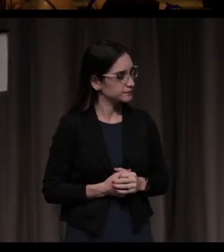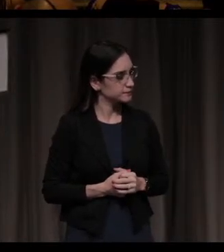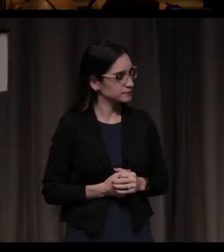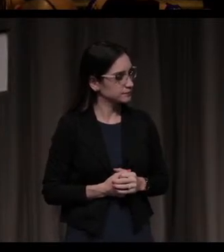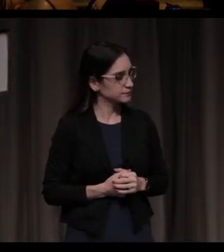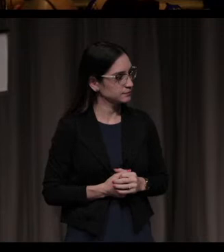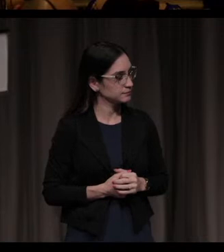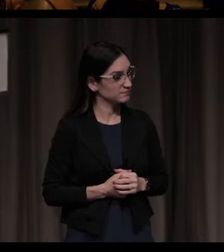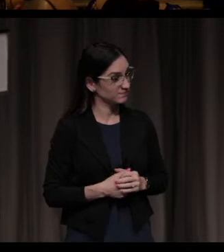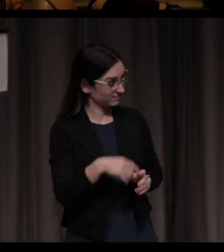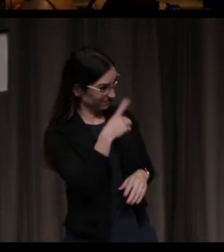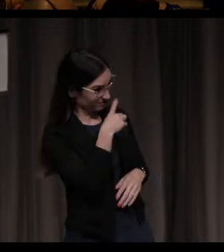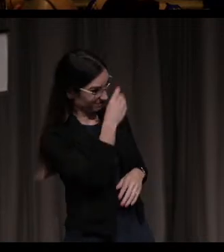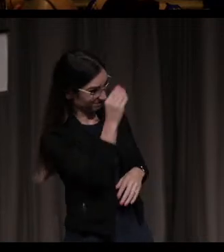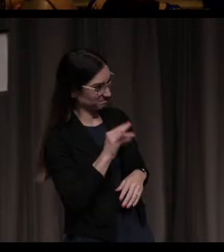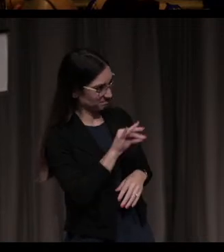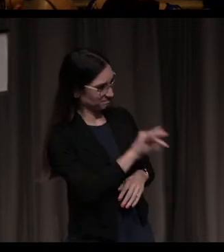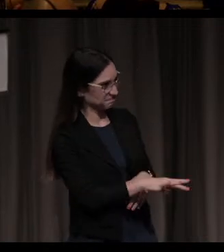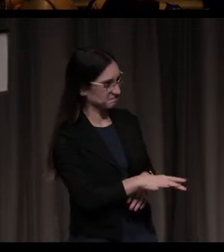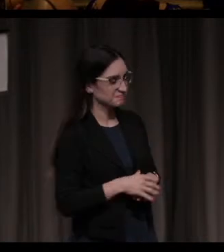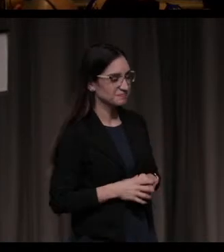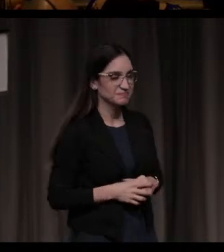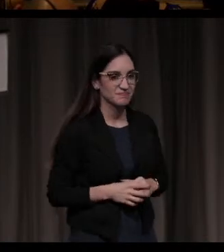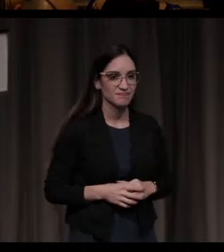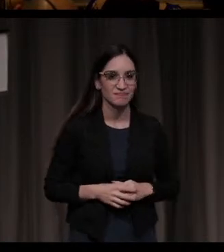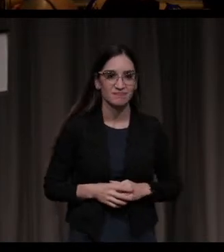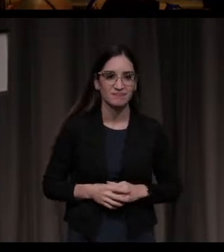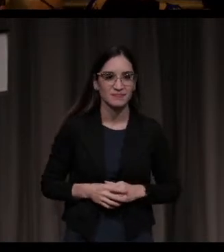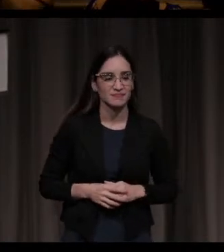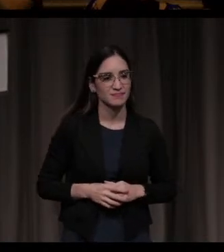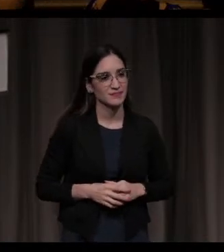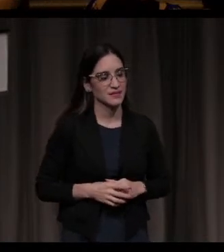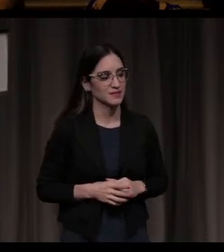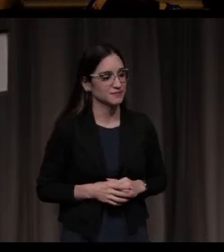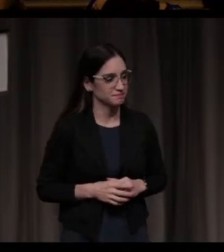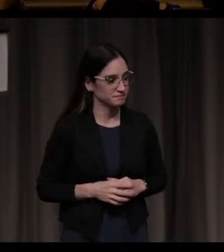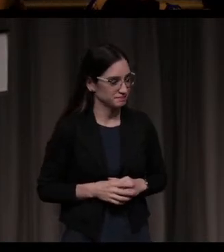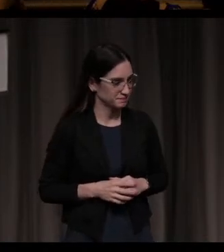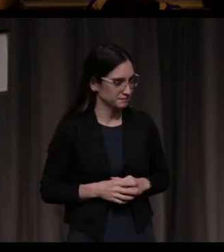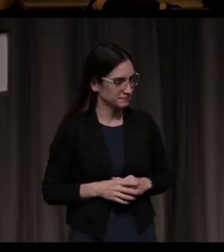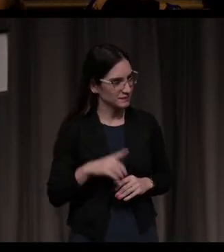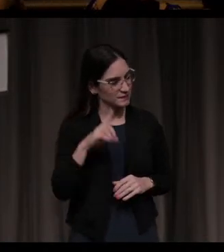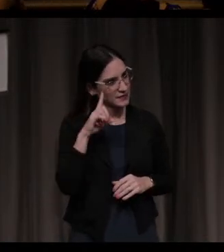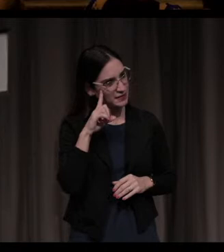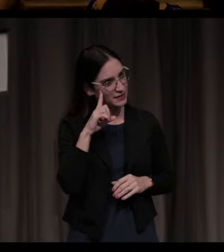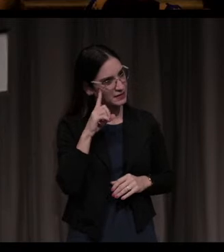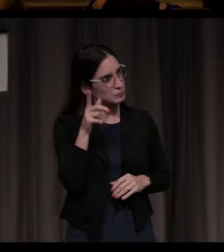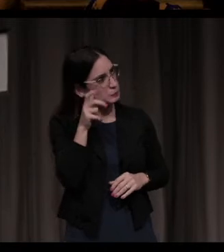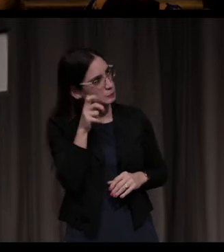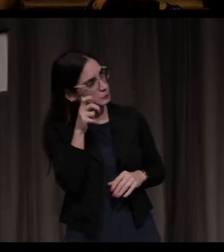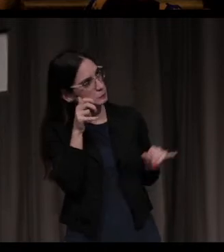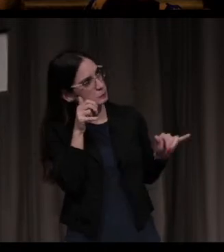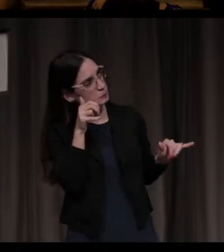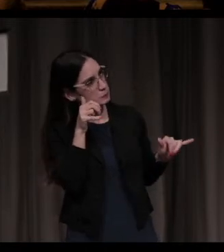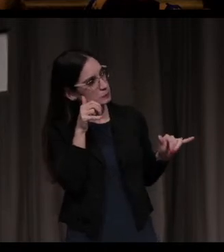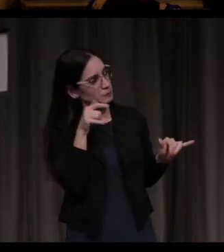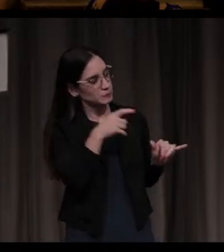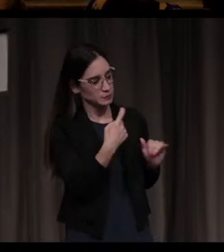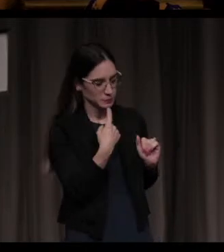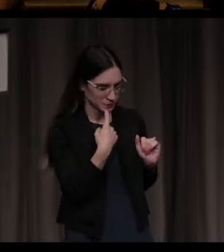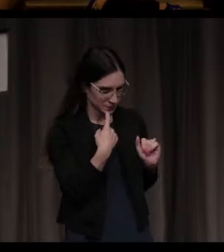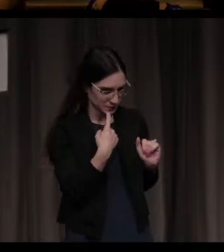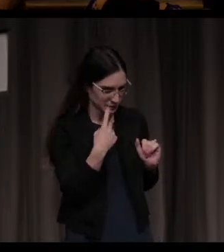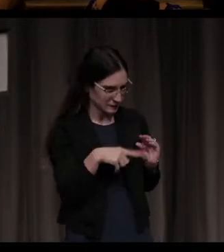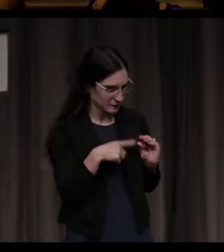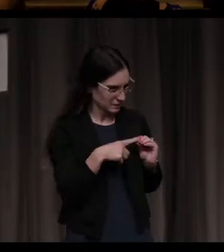Can I say something? Yeah. Well, what Jennifer is touching on is also something that